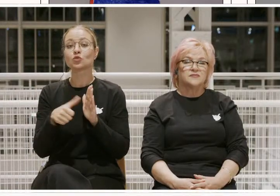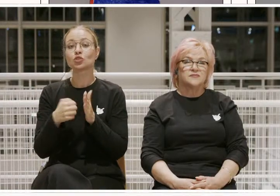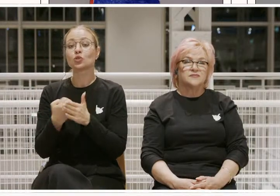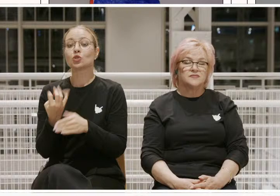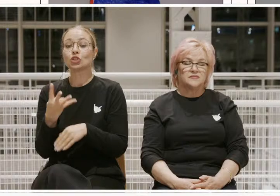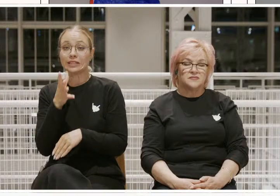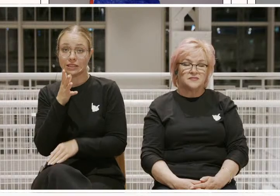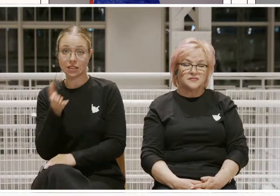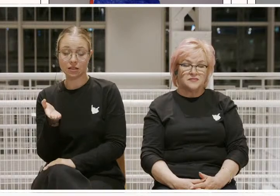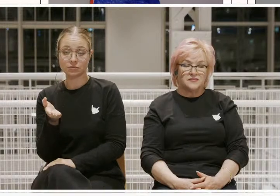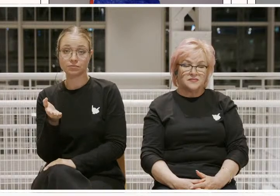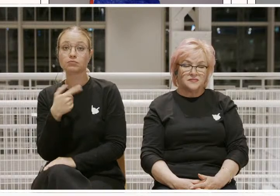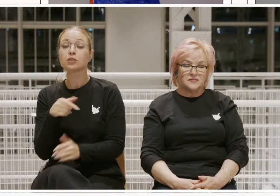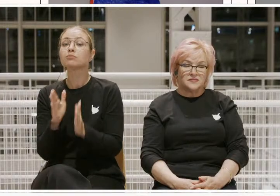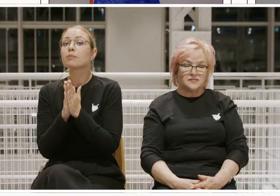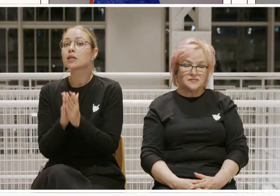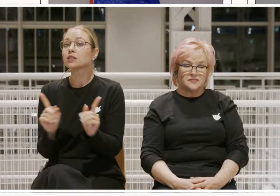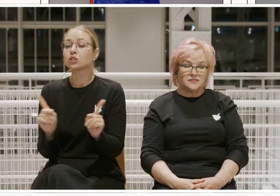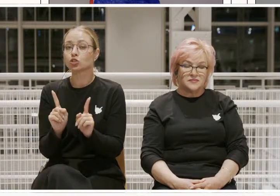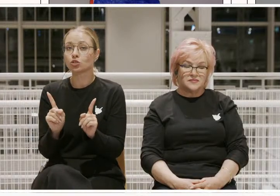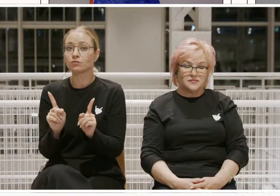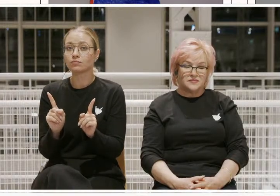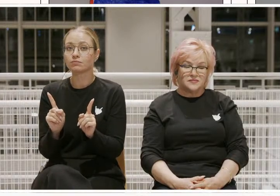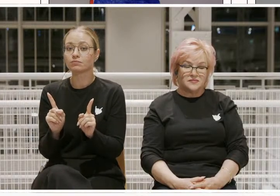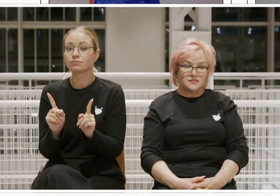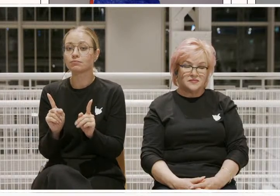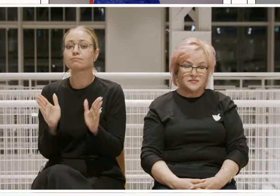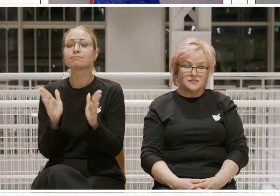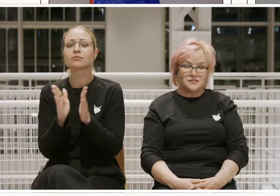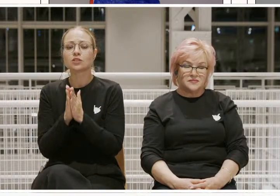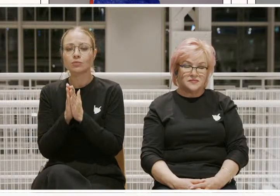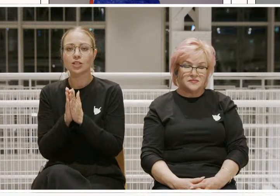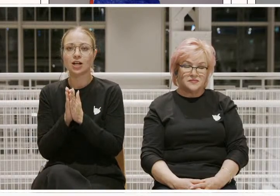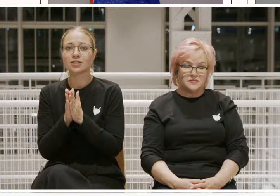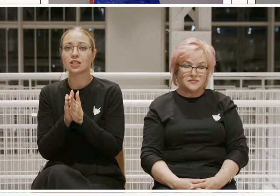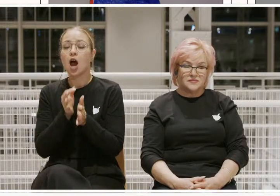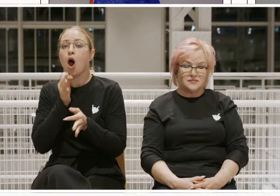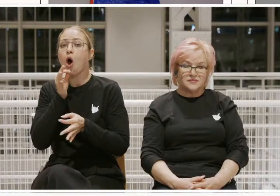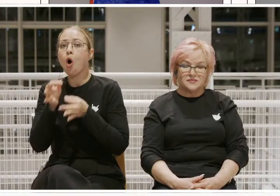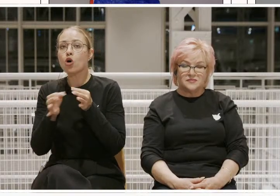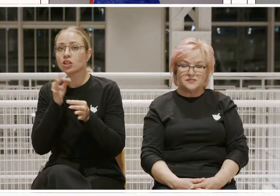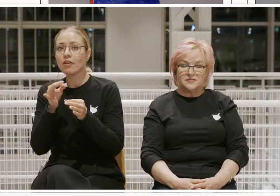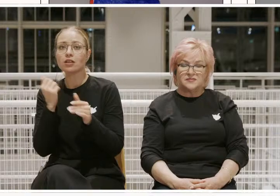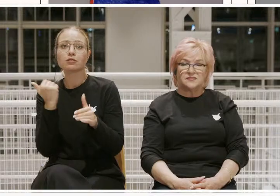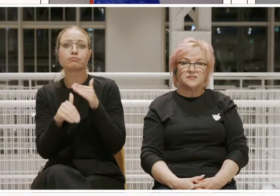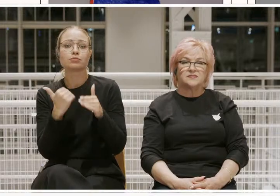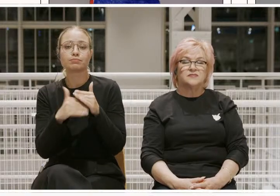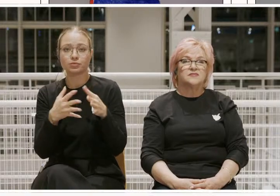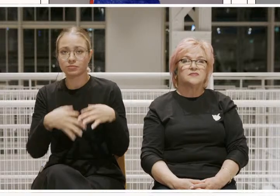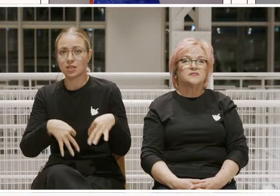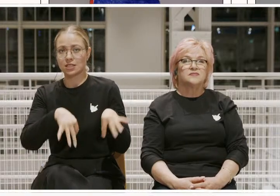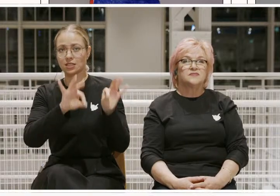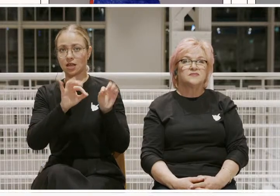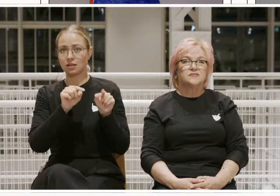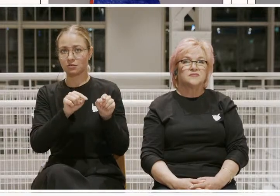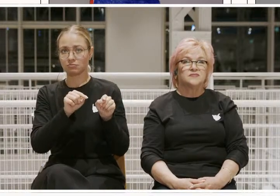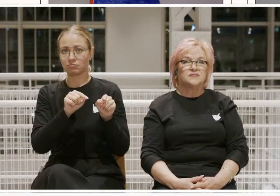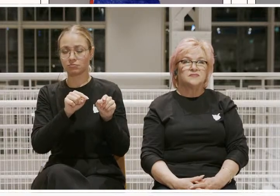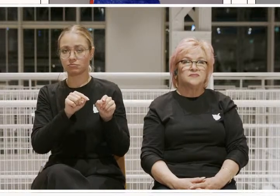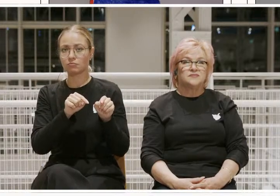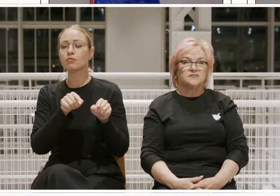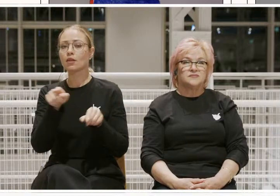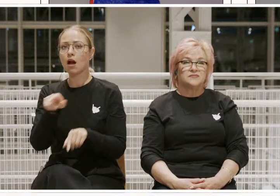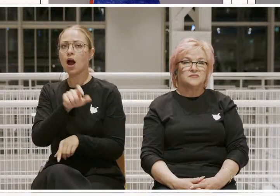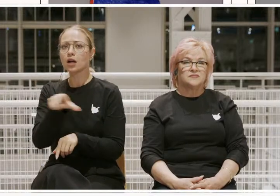website and upload their answers and observations in the form of text, painting, photograph,